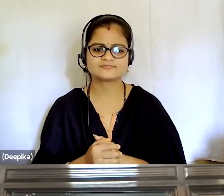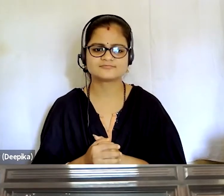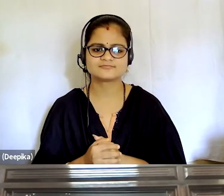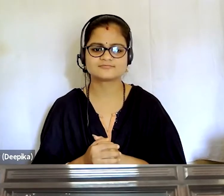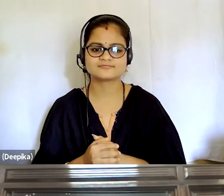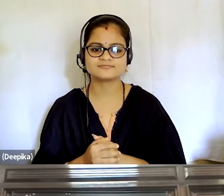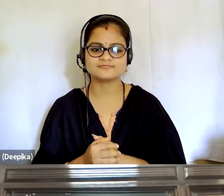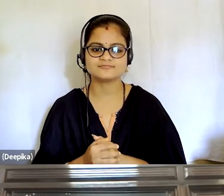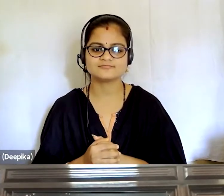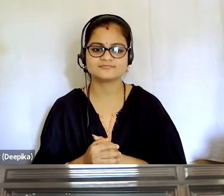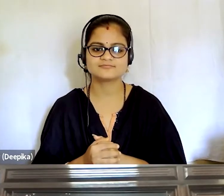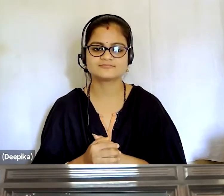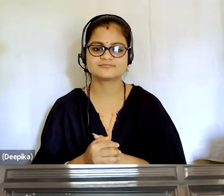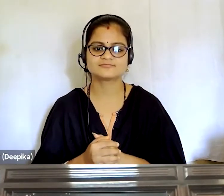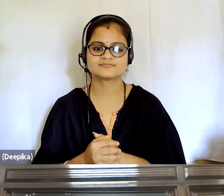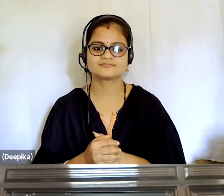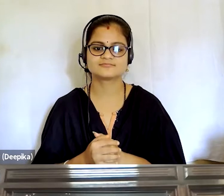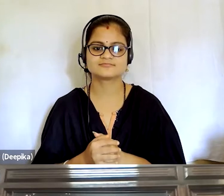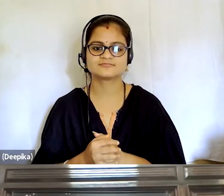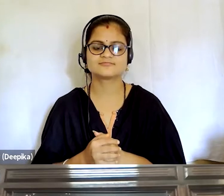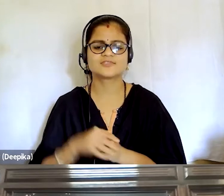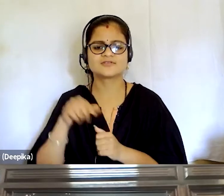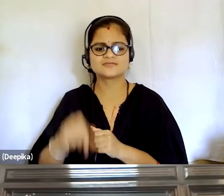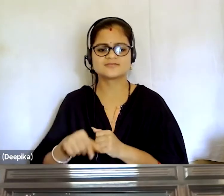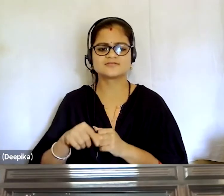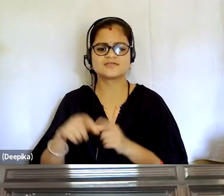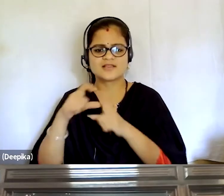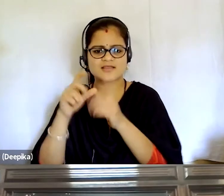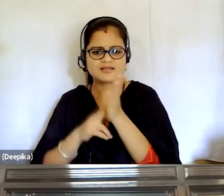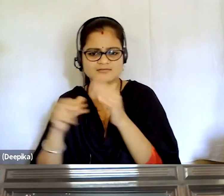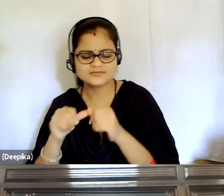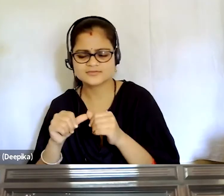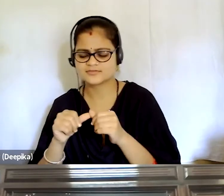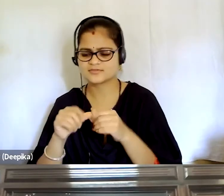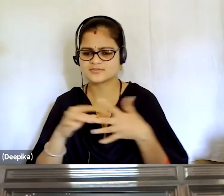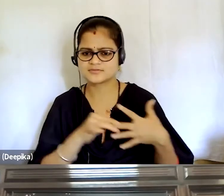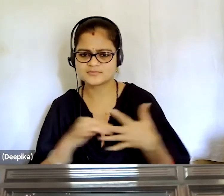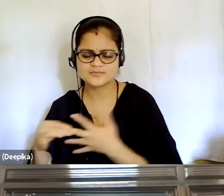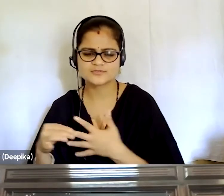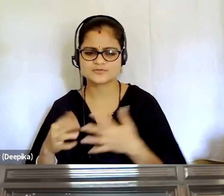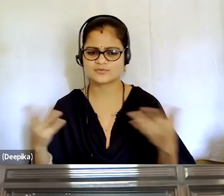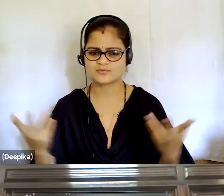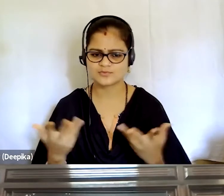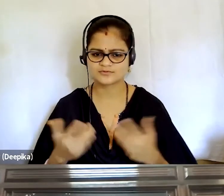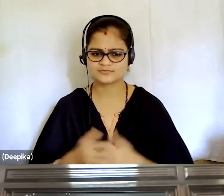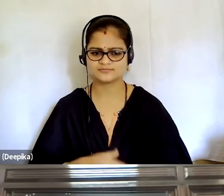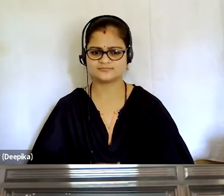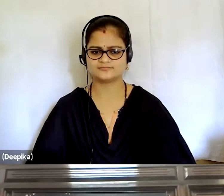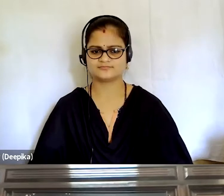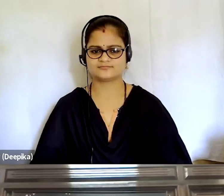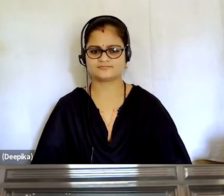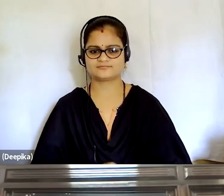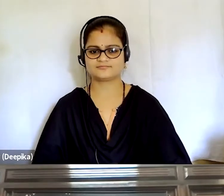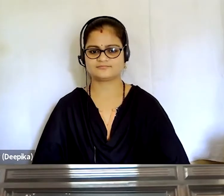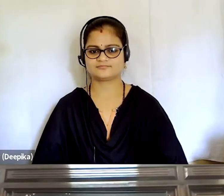organizing concerts and what is special about DNA to you? Well, I think when I started out, um,